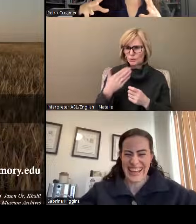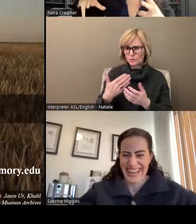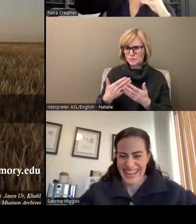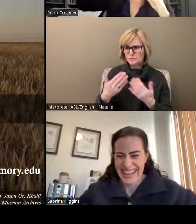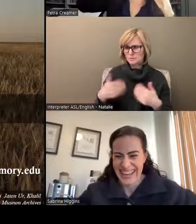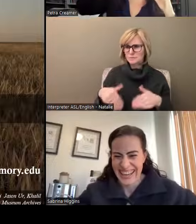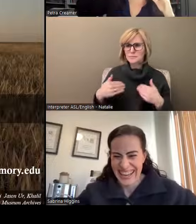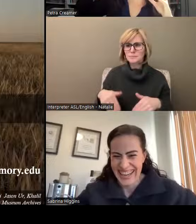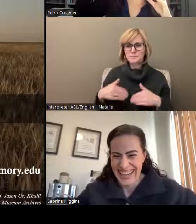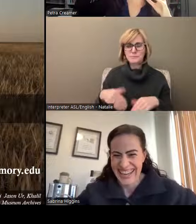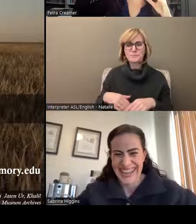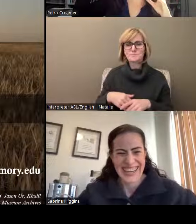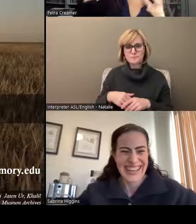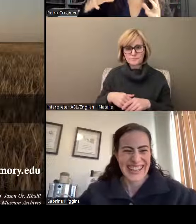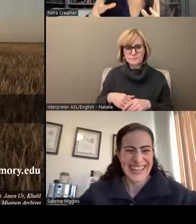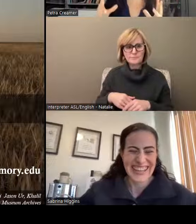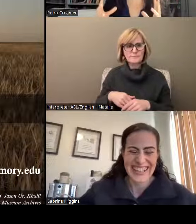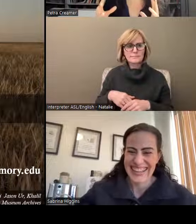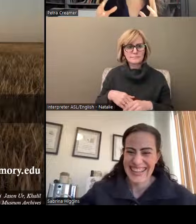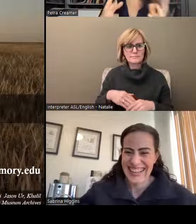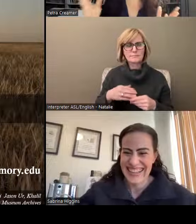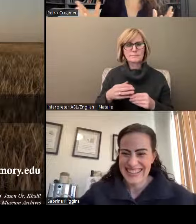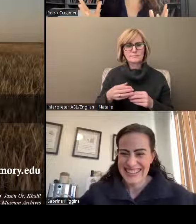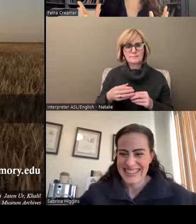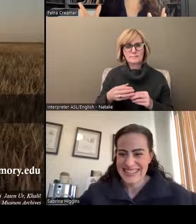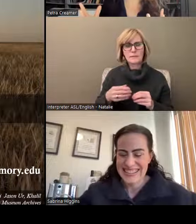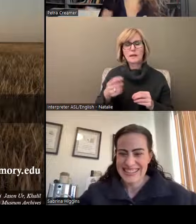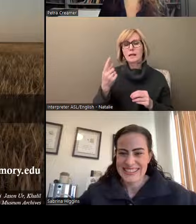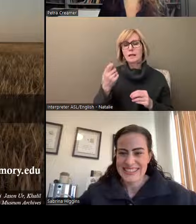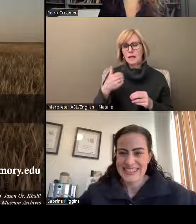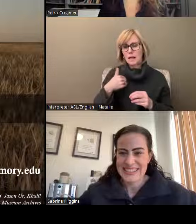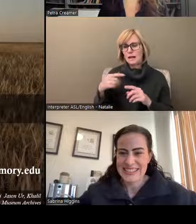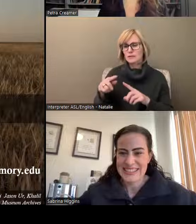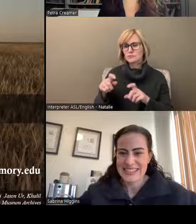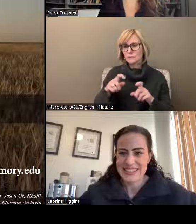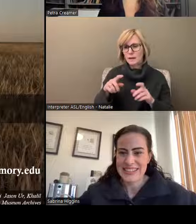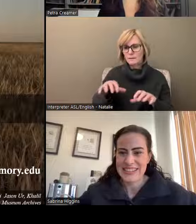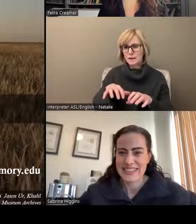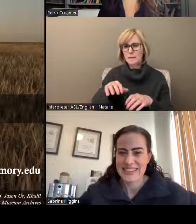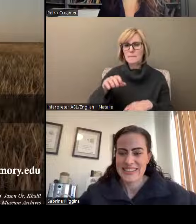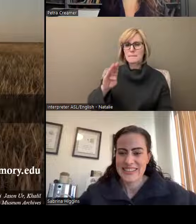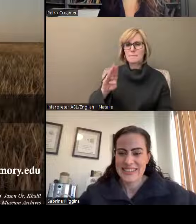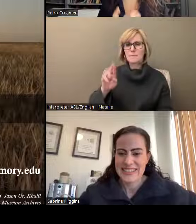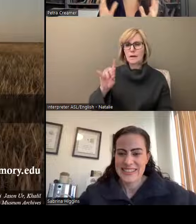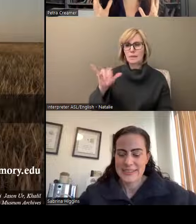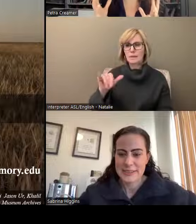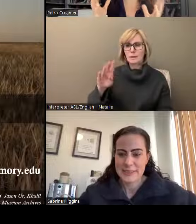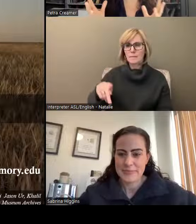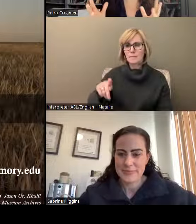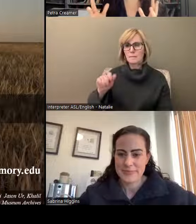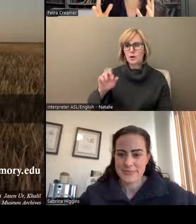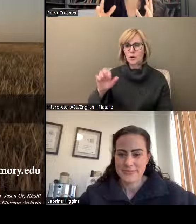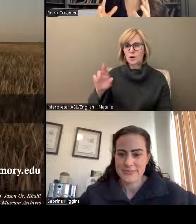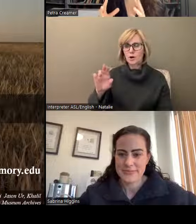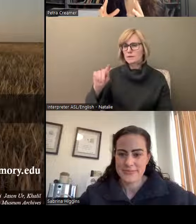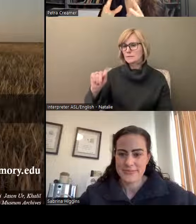of all, there was a survey done by Bradley Parker up in the Tigris